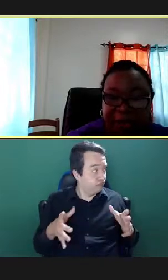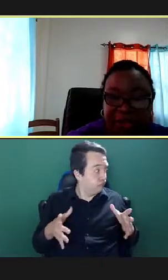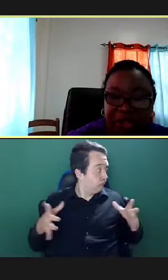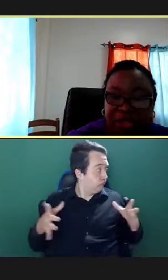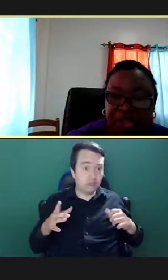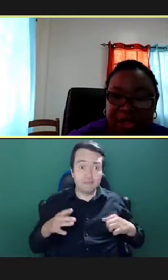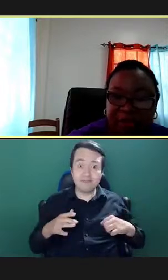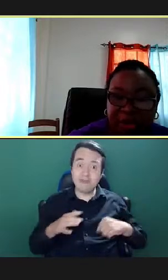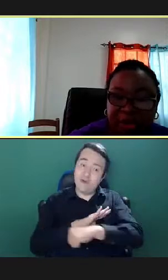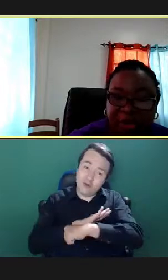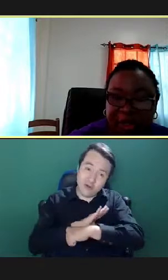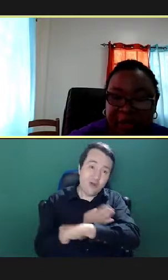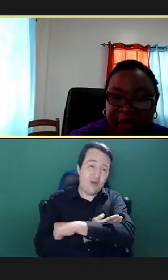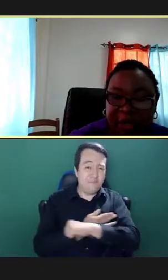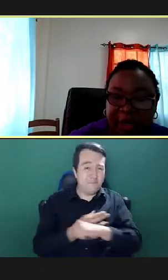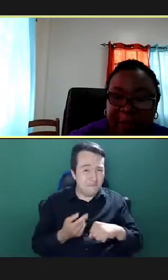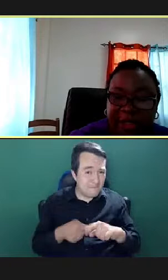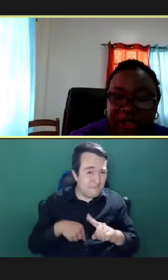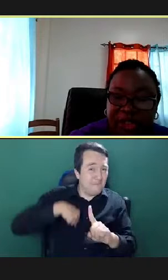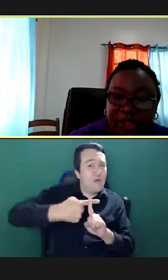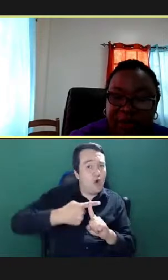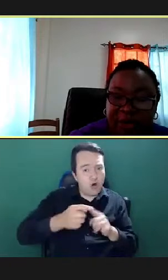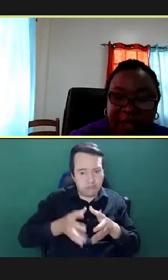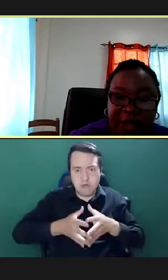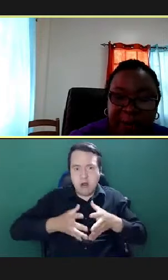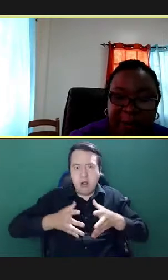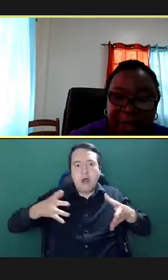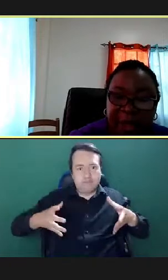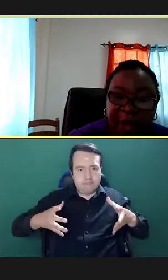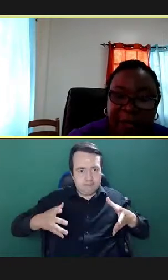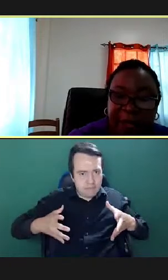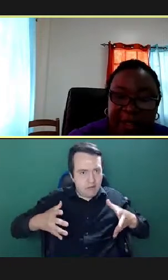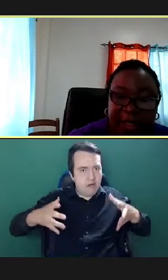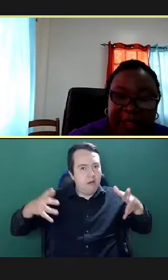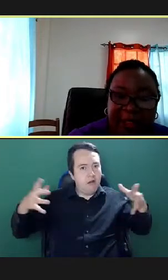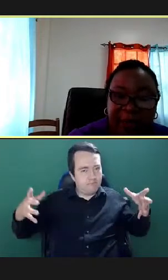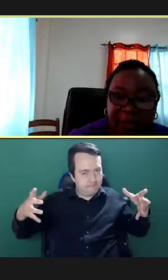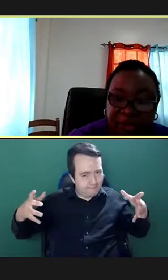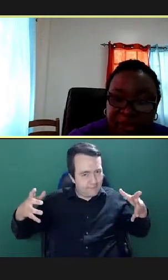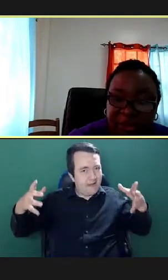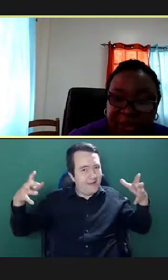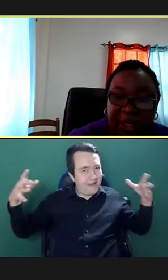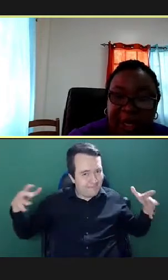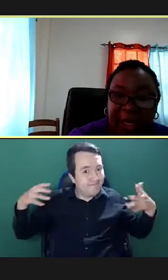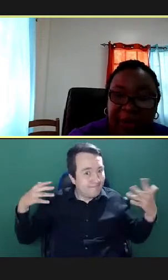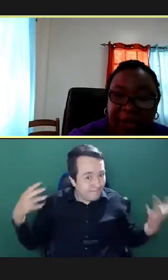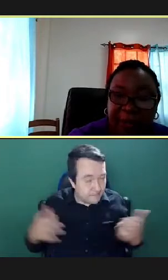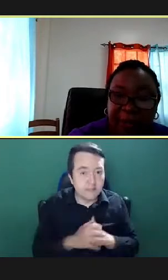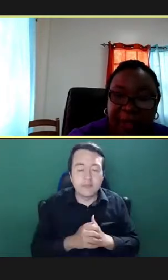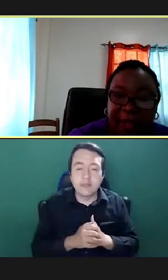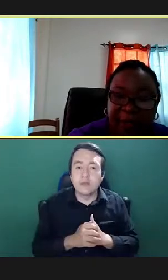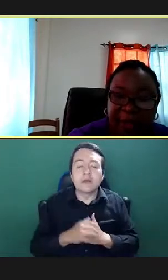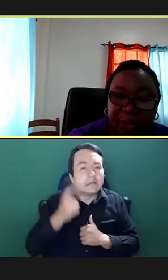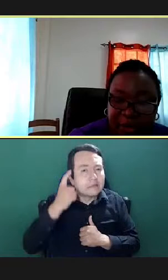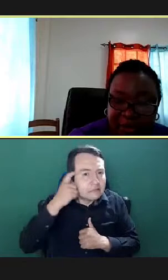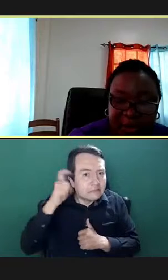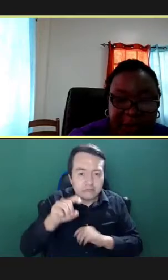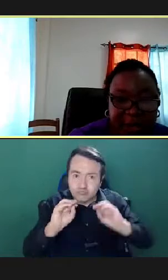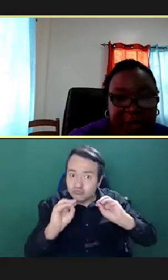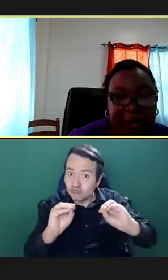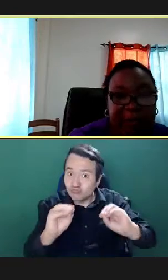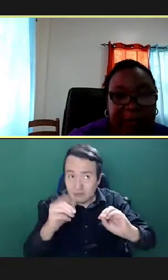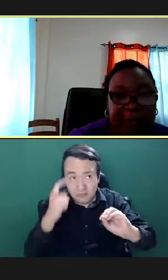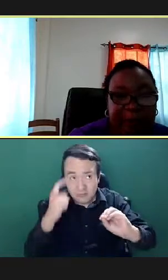curriculums for such as a general nursing curriculum, teachers curriculum, police, soldiers, and other military